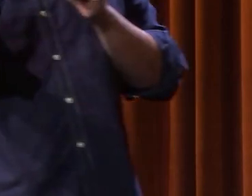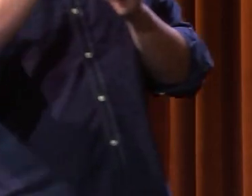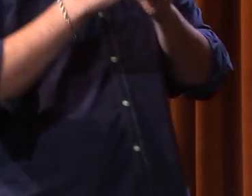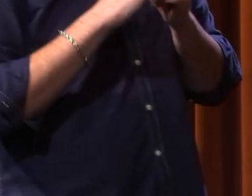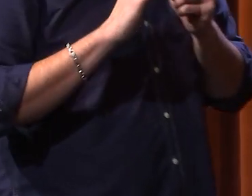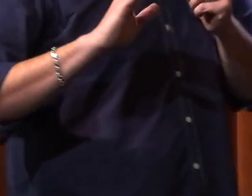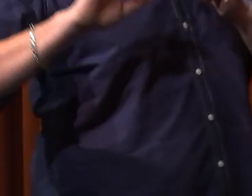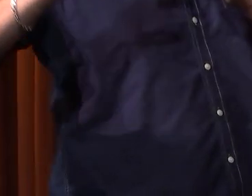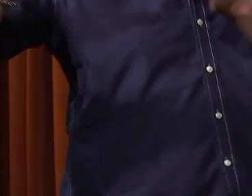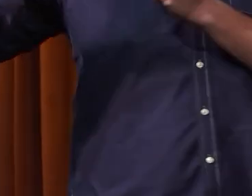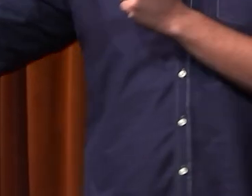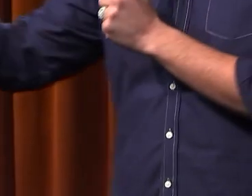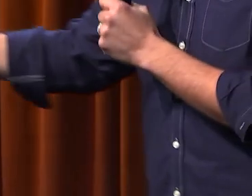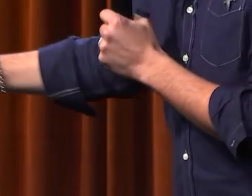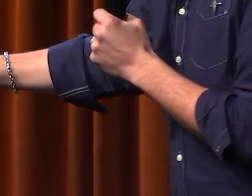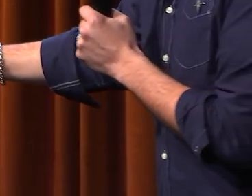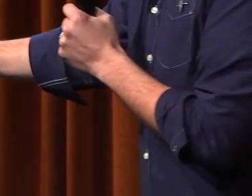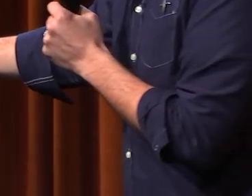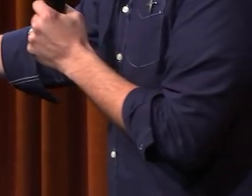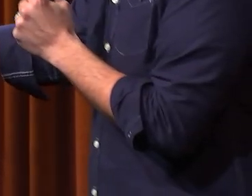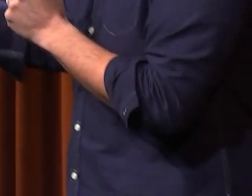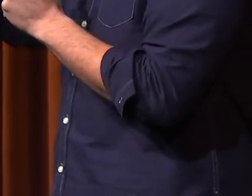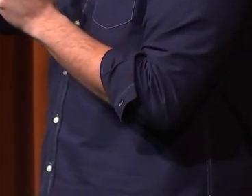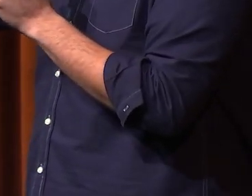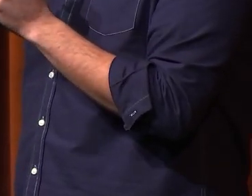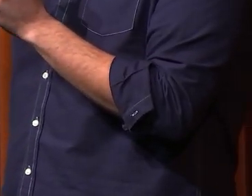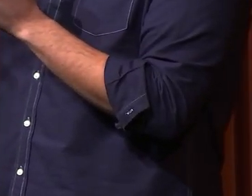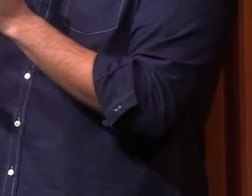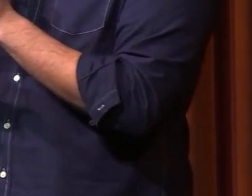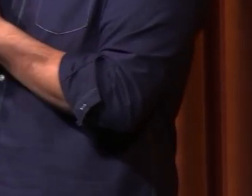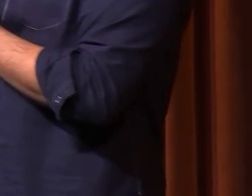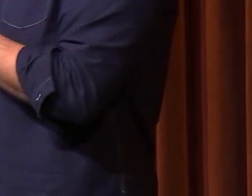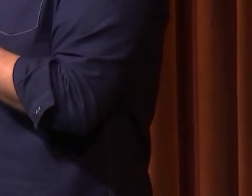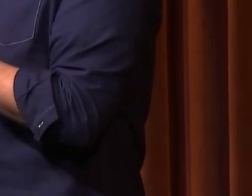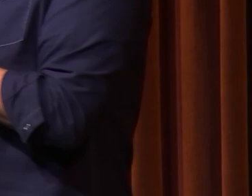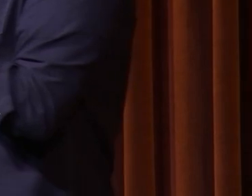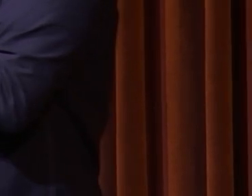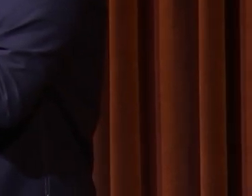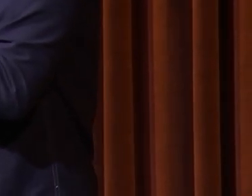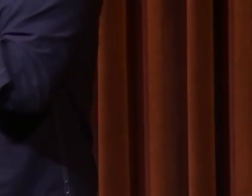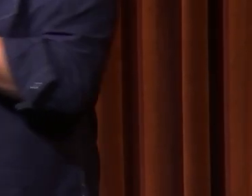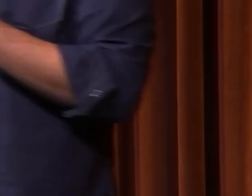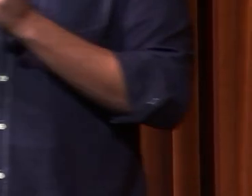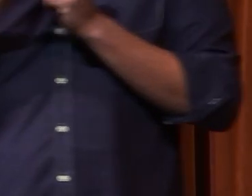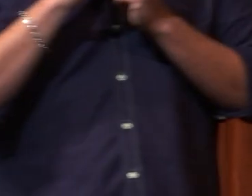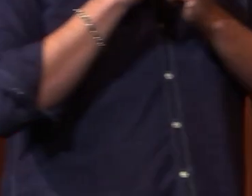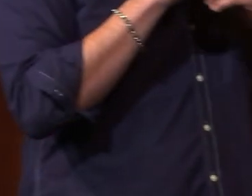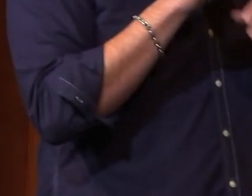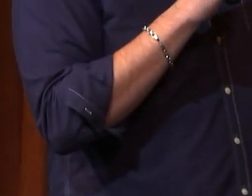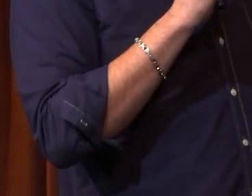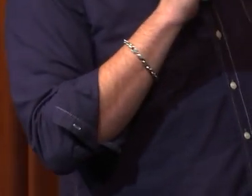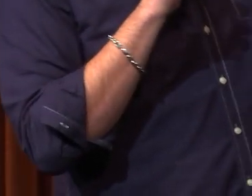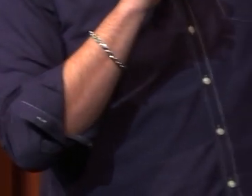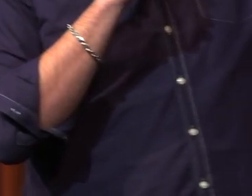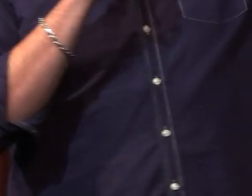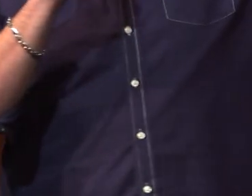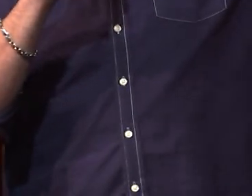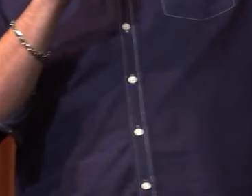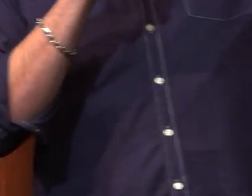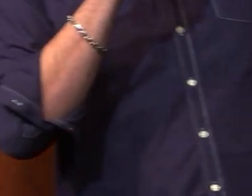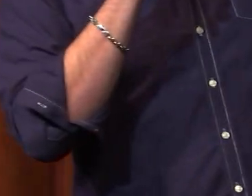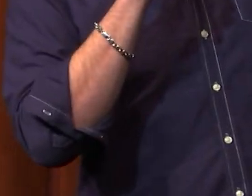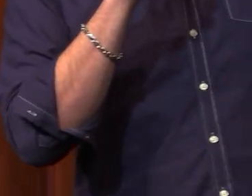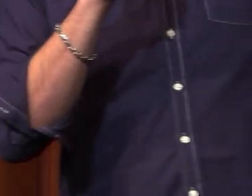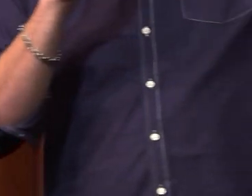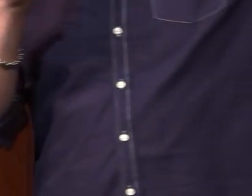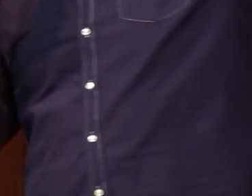some visual aids. So I'm going to list all these sponsors, and then we'll do like a big like round of applause for all of them at the end. So one of our